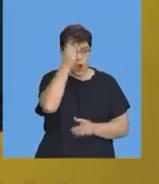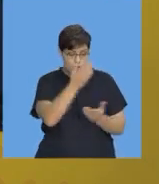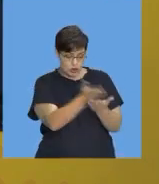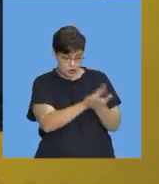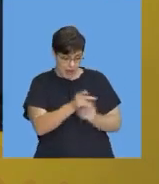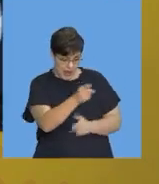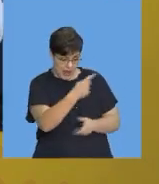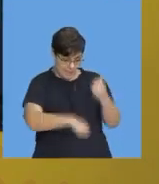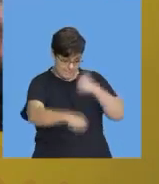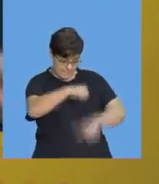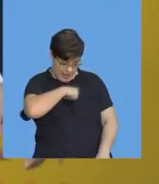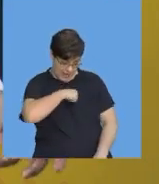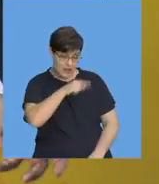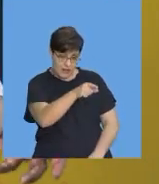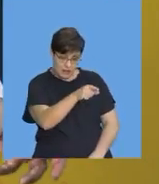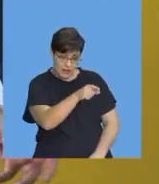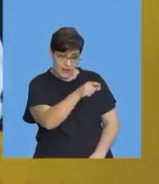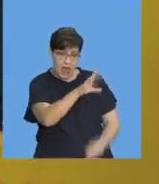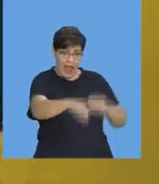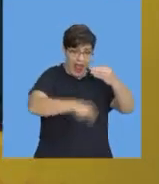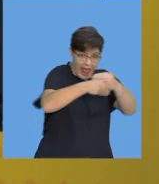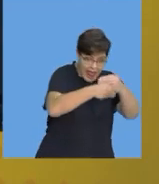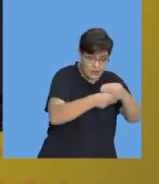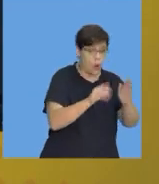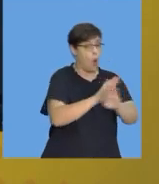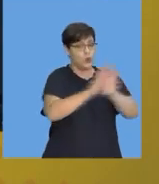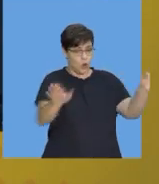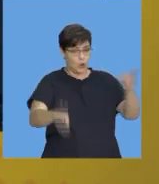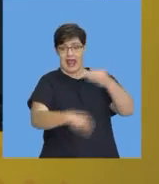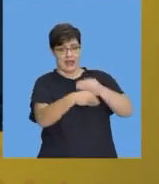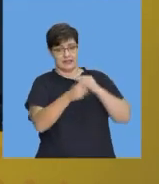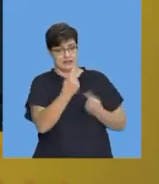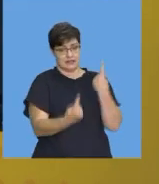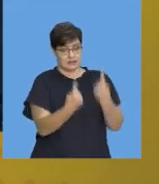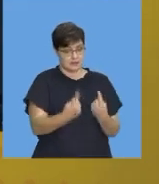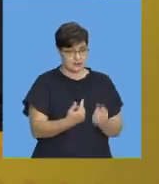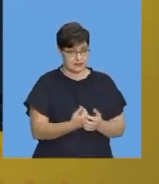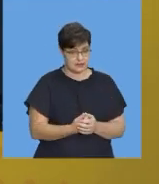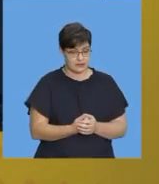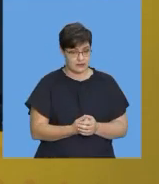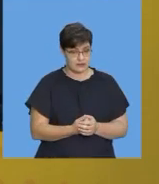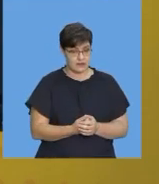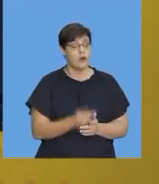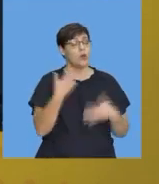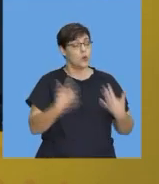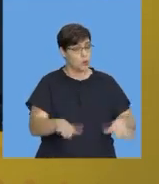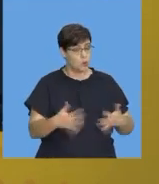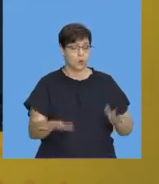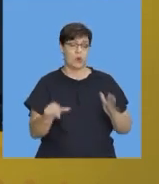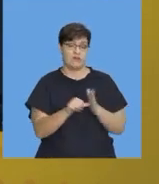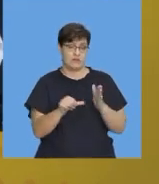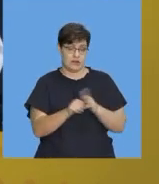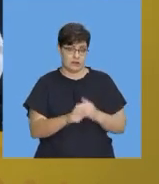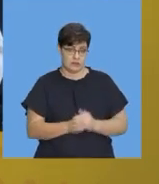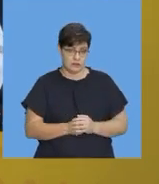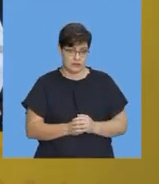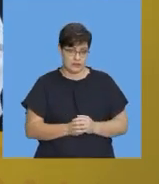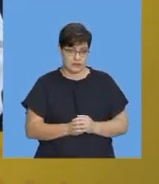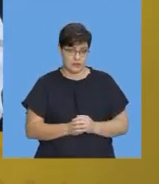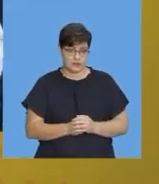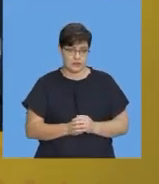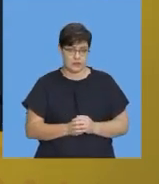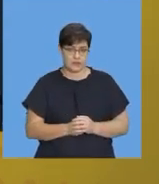repurchased, whether they qualify for the dividend or whether they don't qualify for the dividend. Important information. Okay